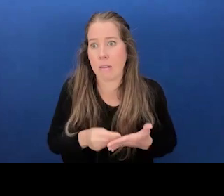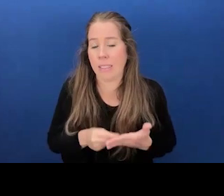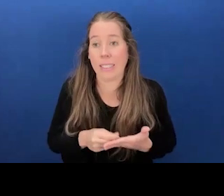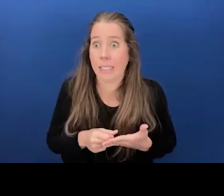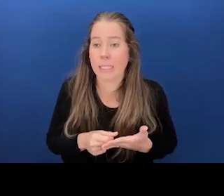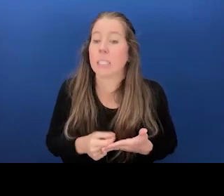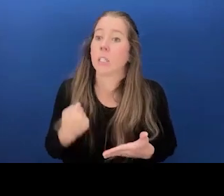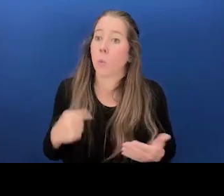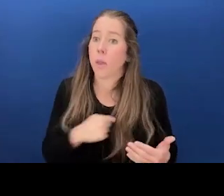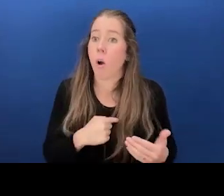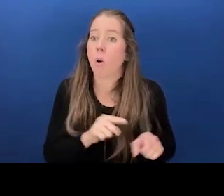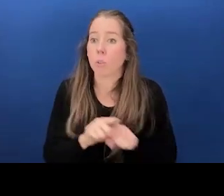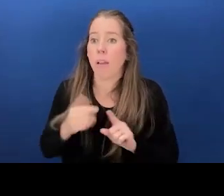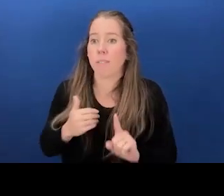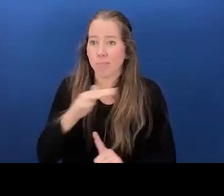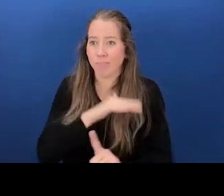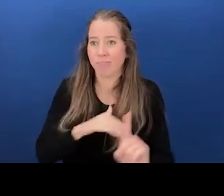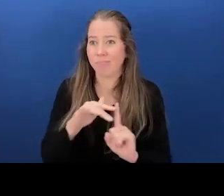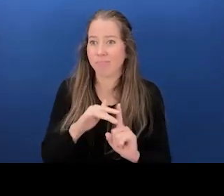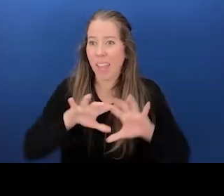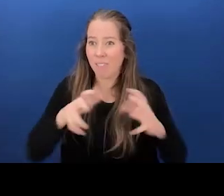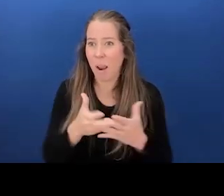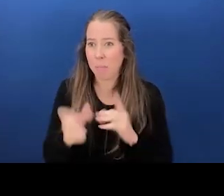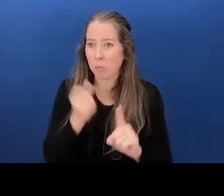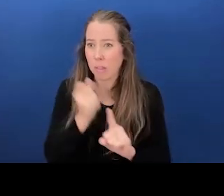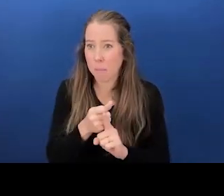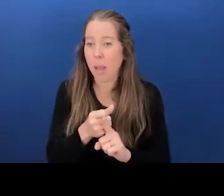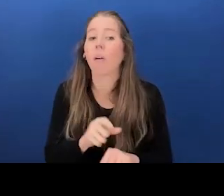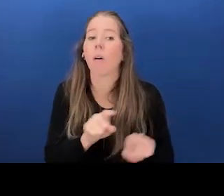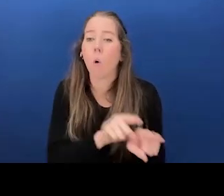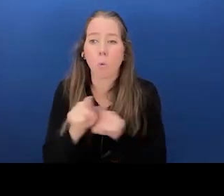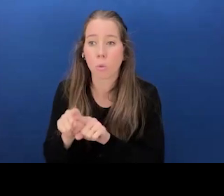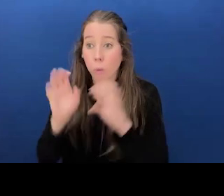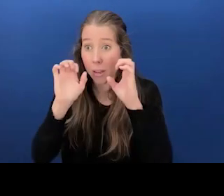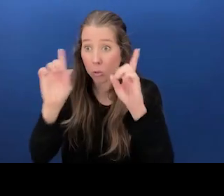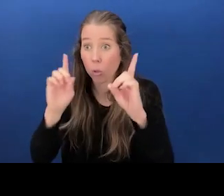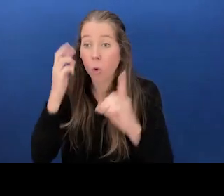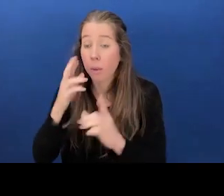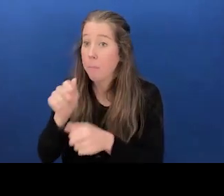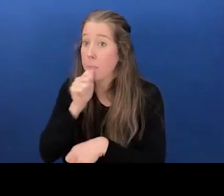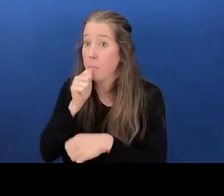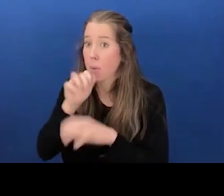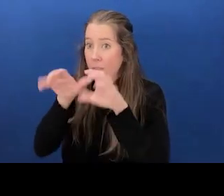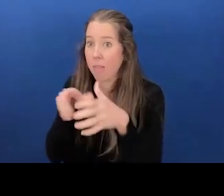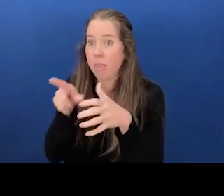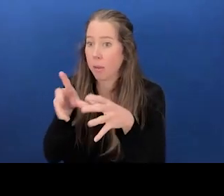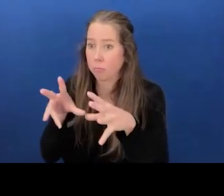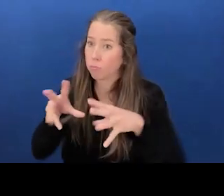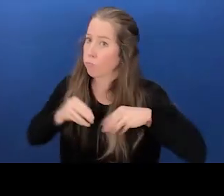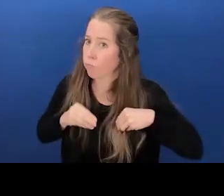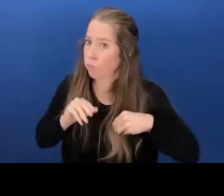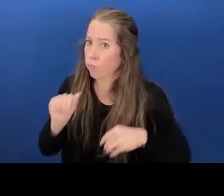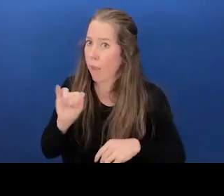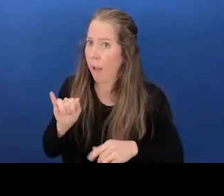an environmental impact. But regardless of all of that, in education, because in the private sector, they are embracing AI at a huge